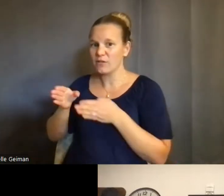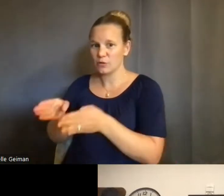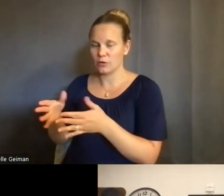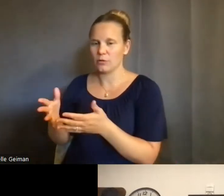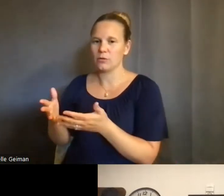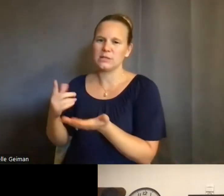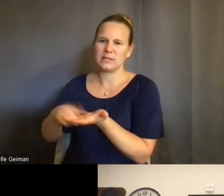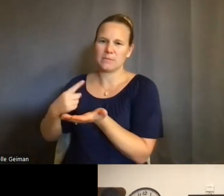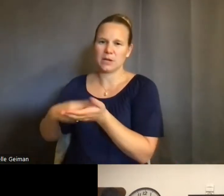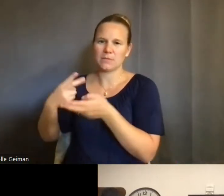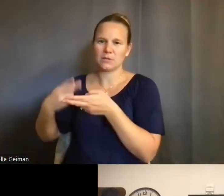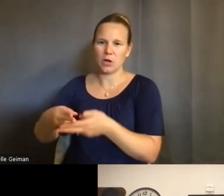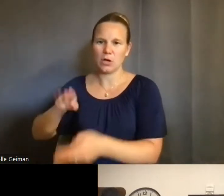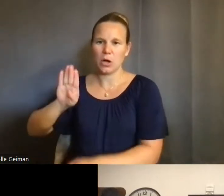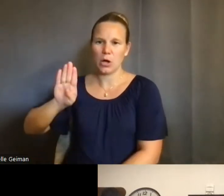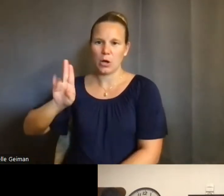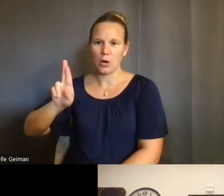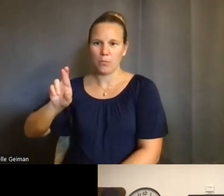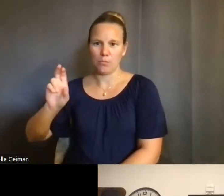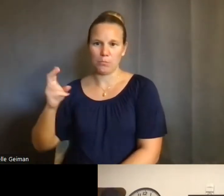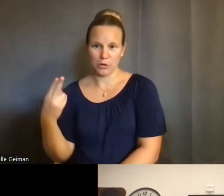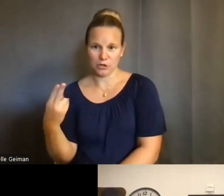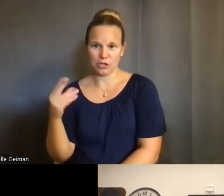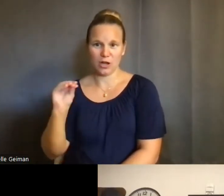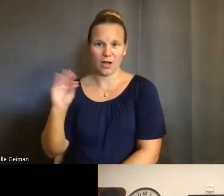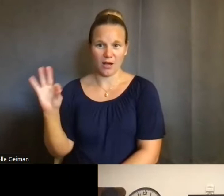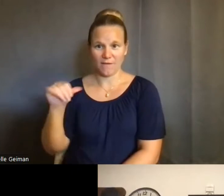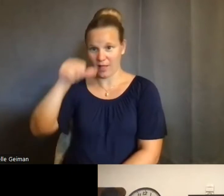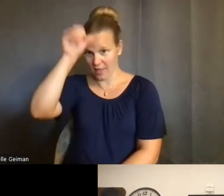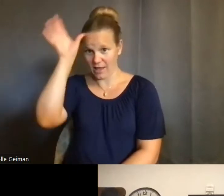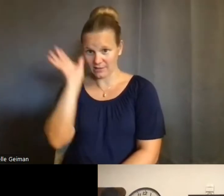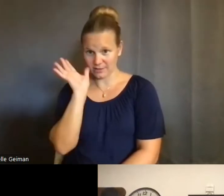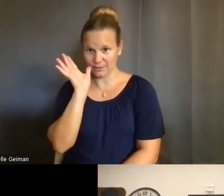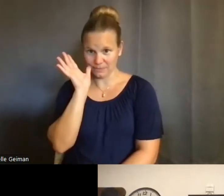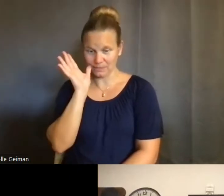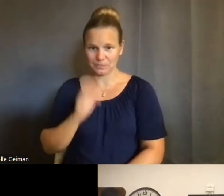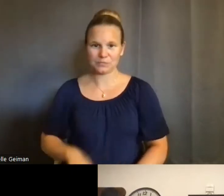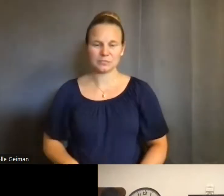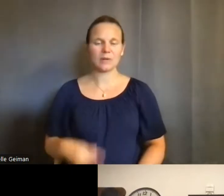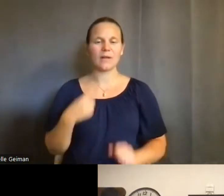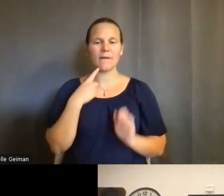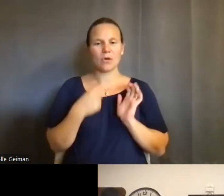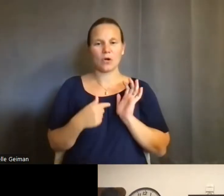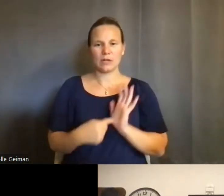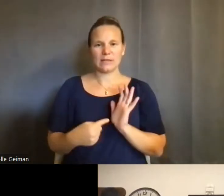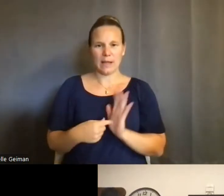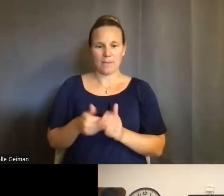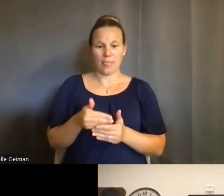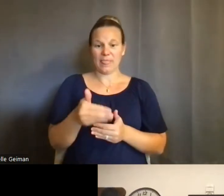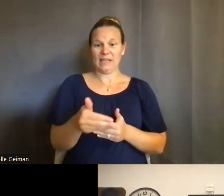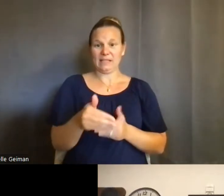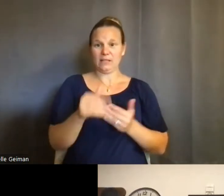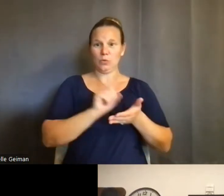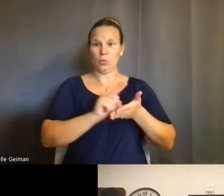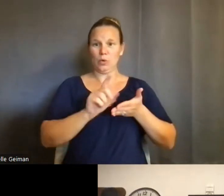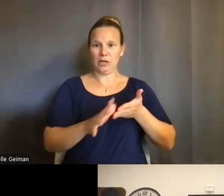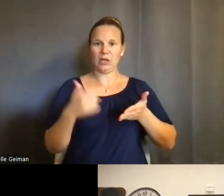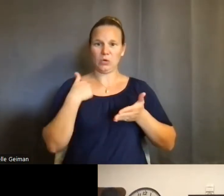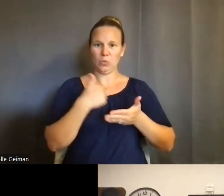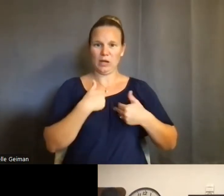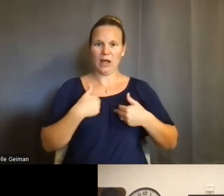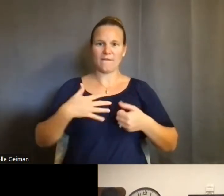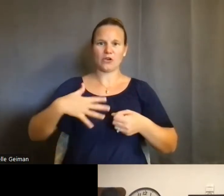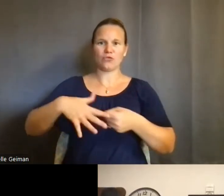of Alaska. So, for example, this weekend we have a conference regional cross country